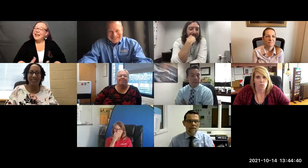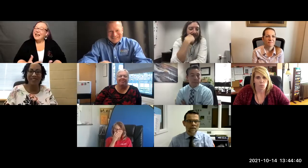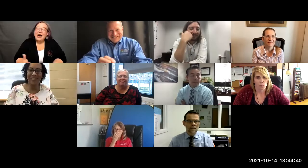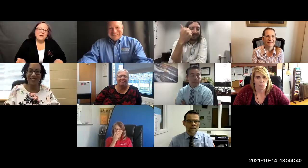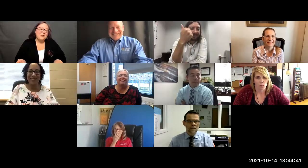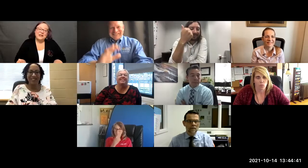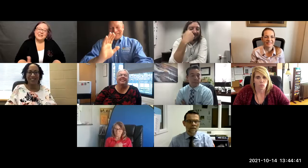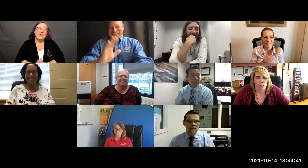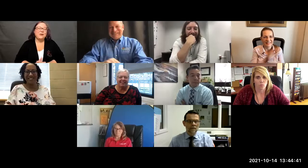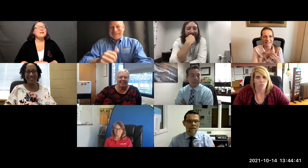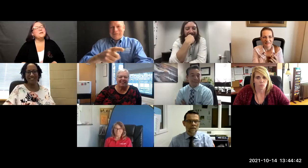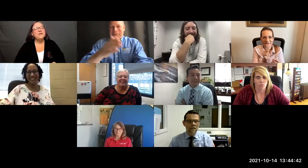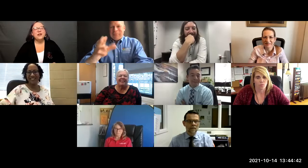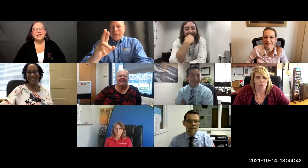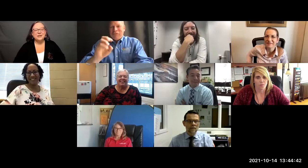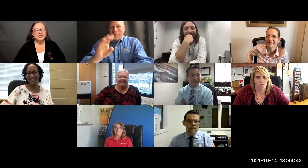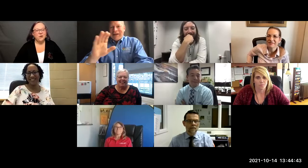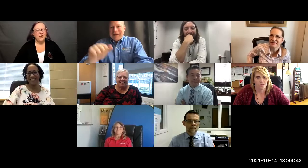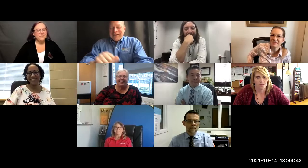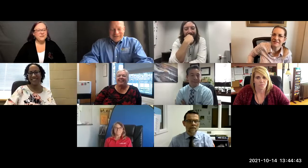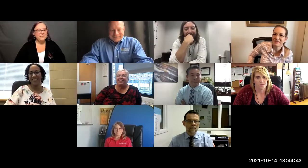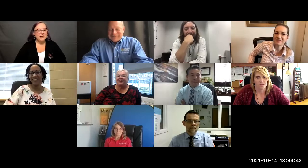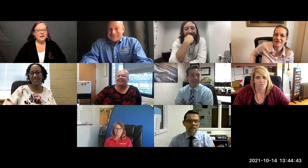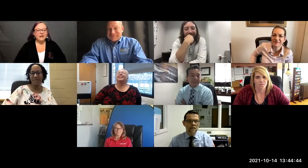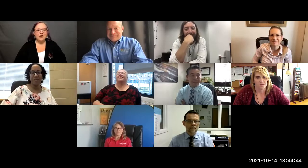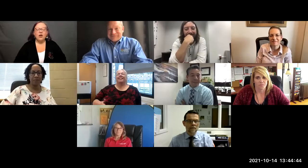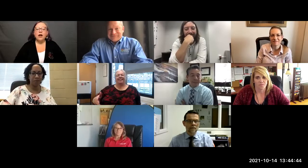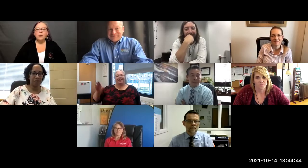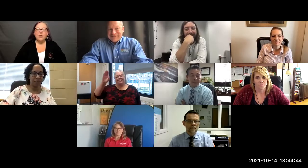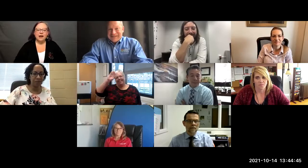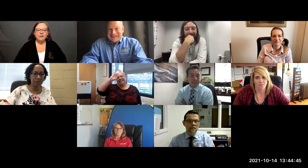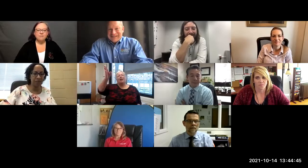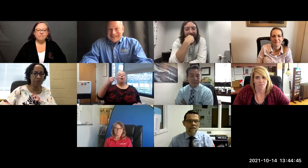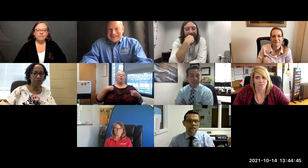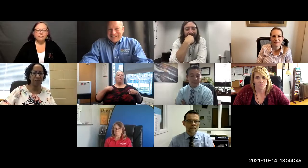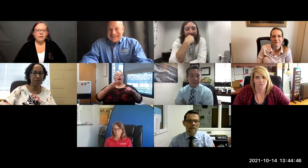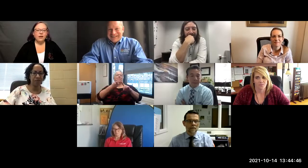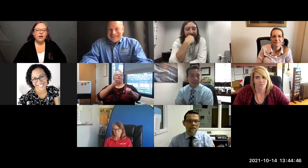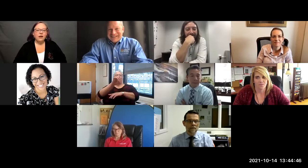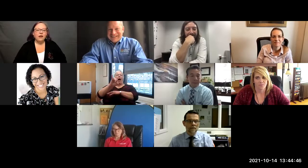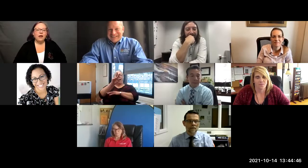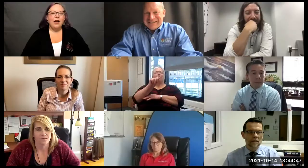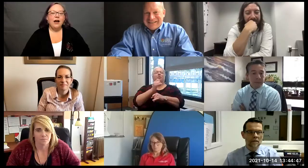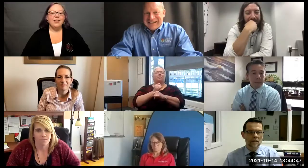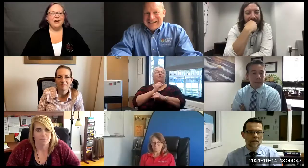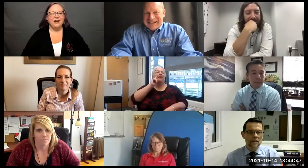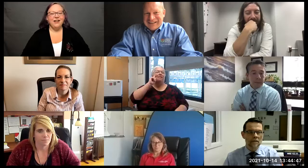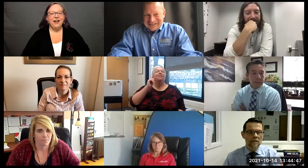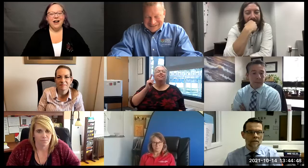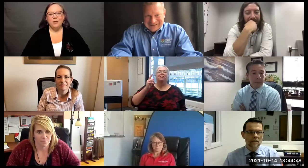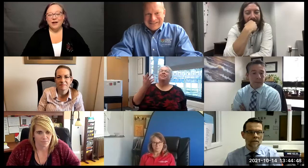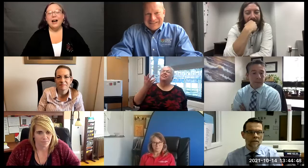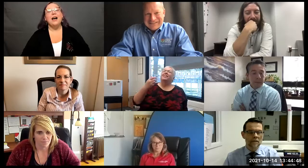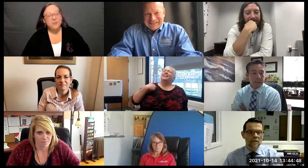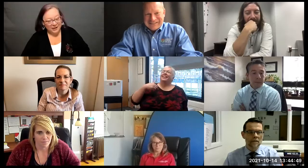position. And I am new in this role, so it's very nice to meet you all. All right, Rebecca. Hi there,